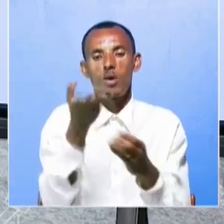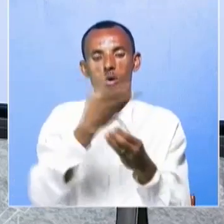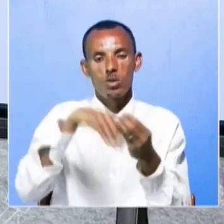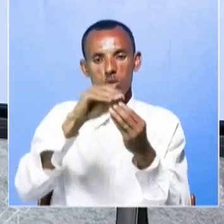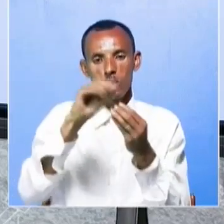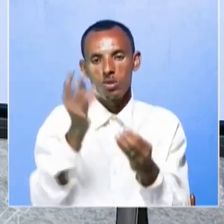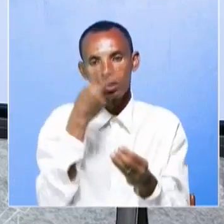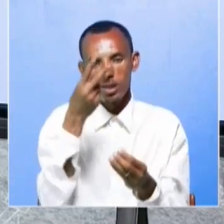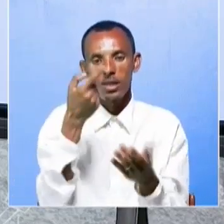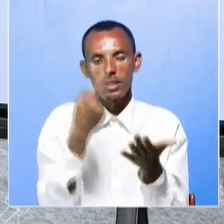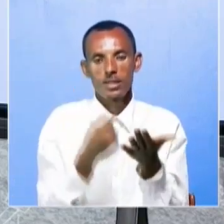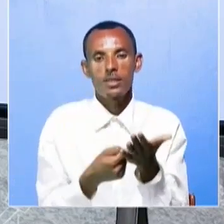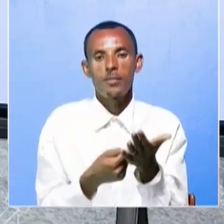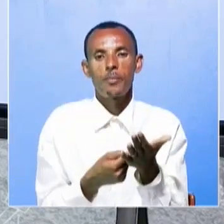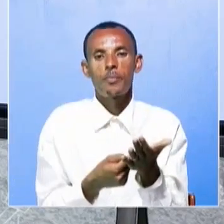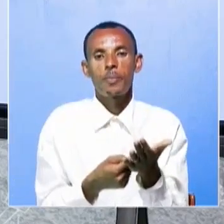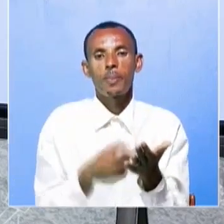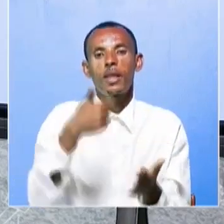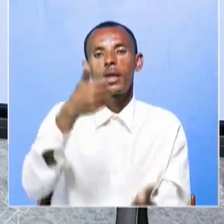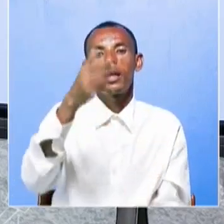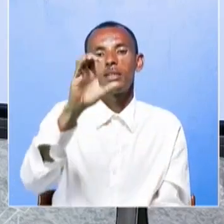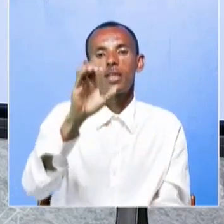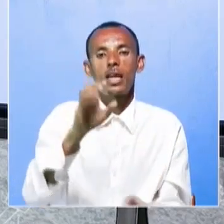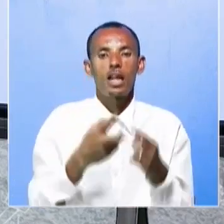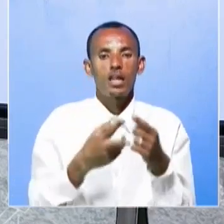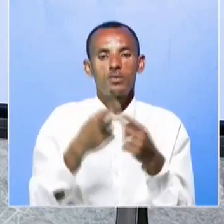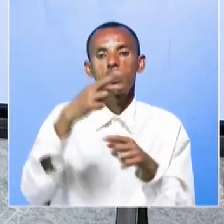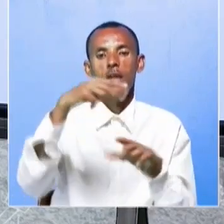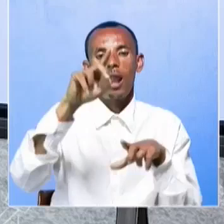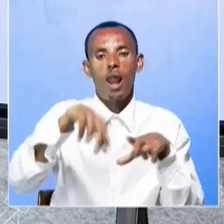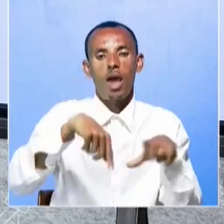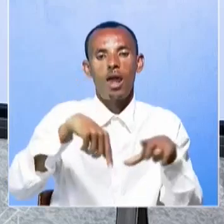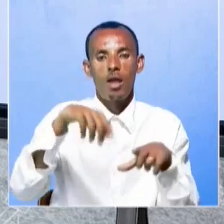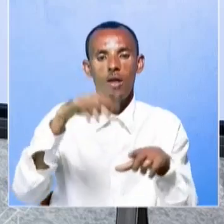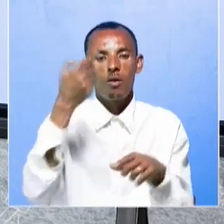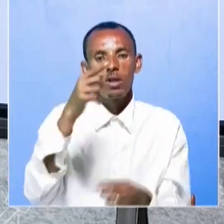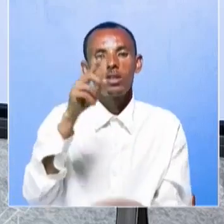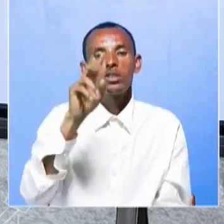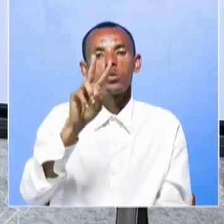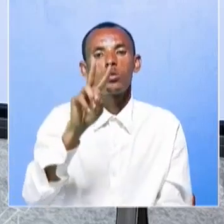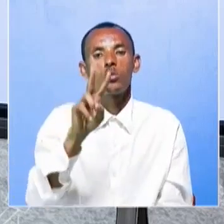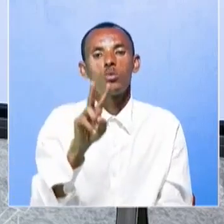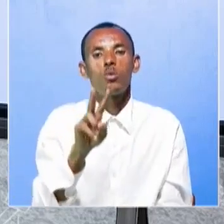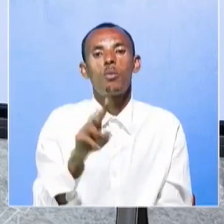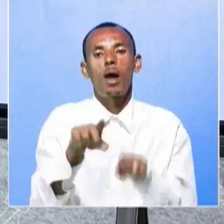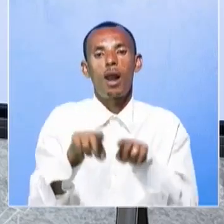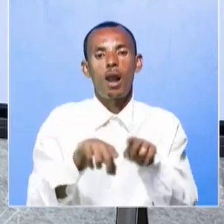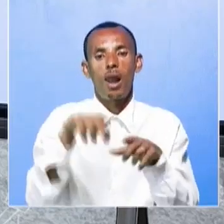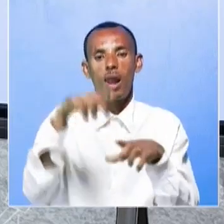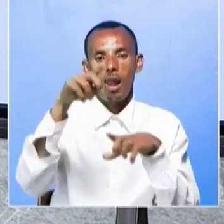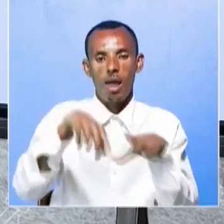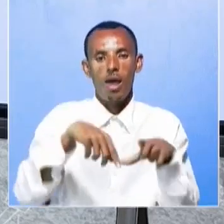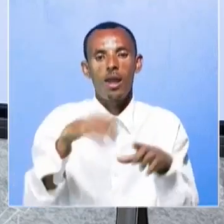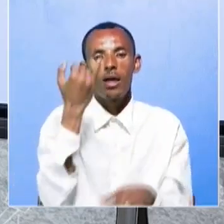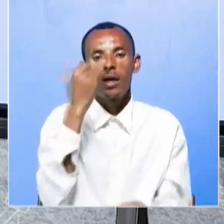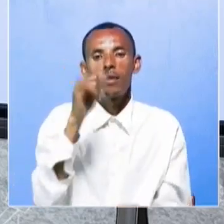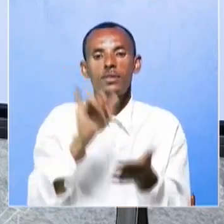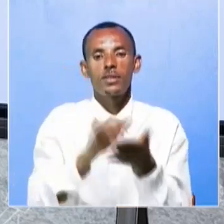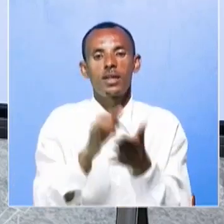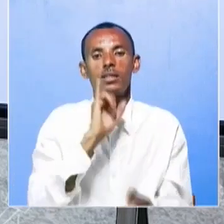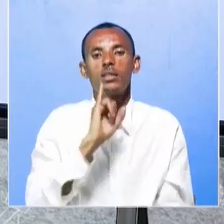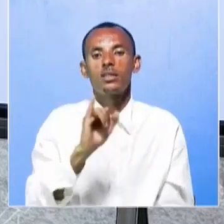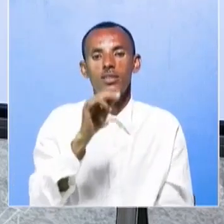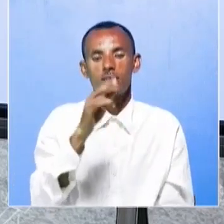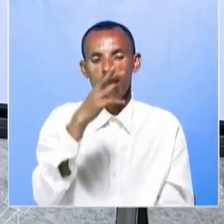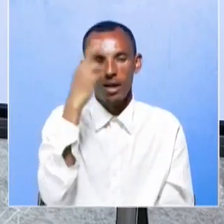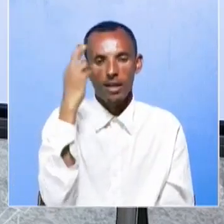consider AC as a transversal line for the two parallel lines. So if that is the